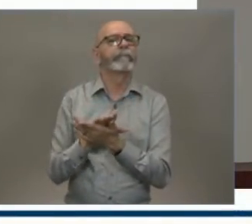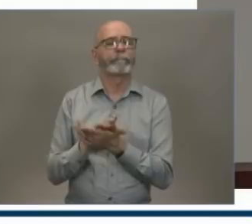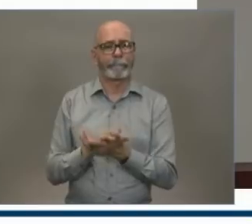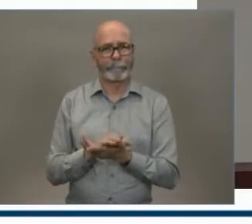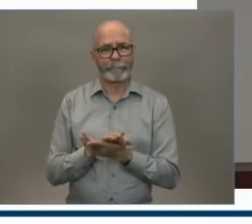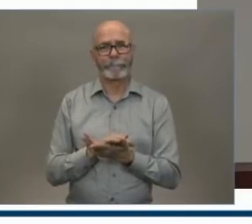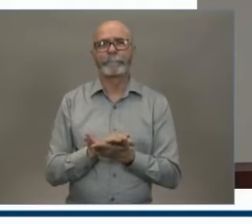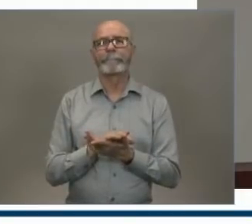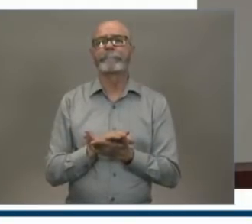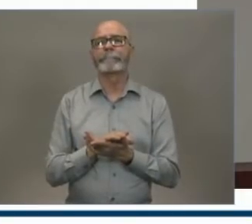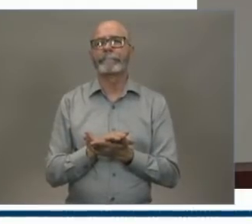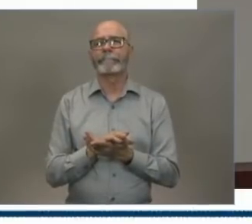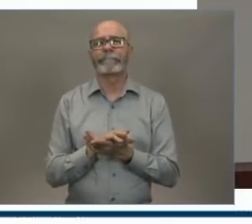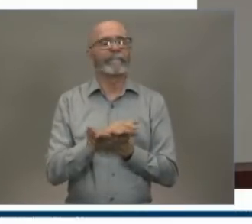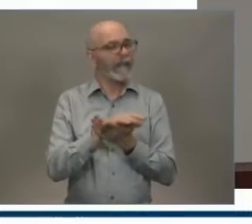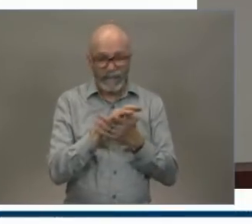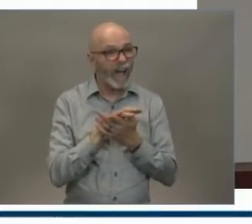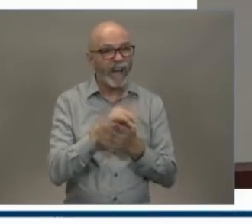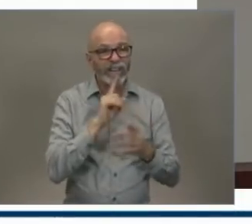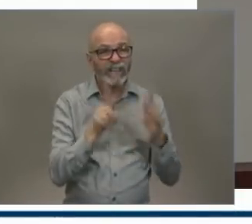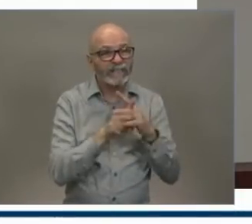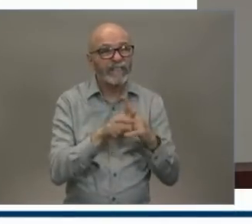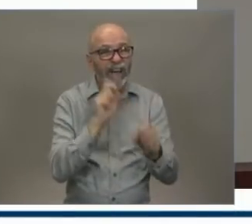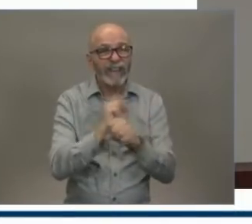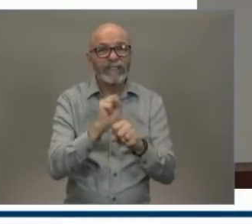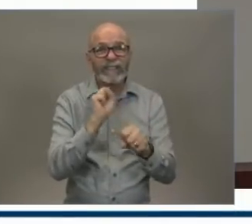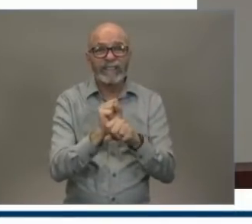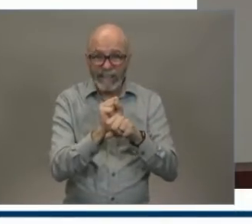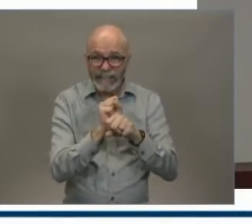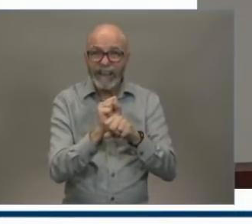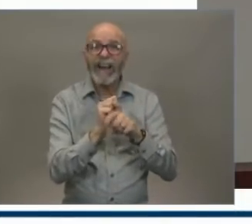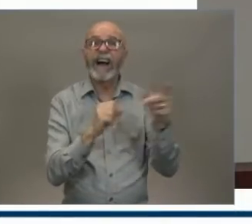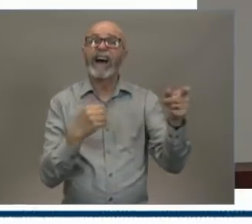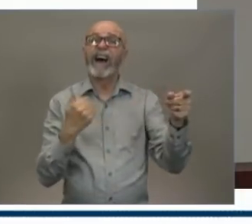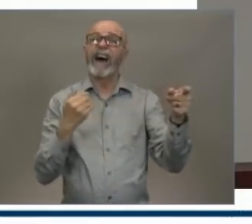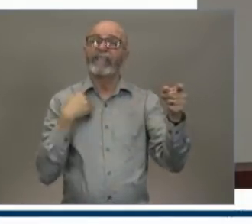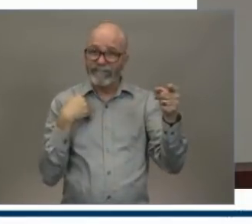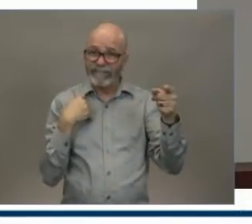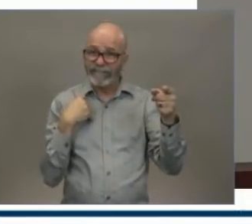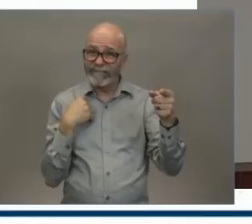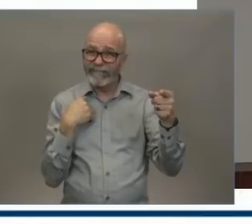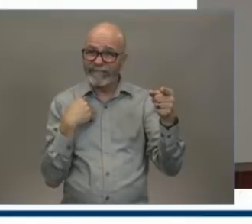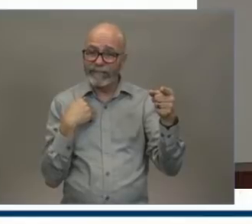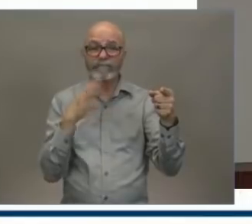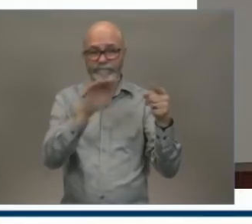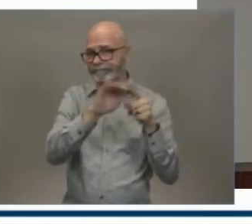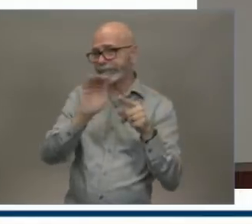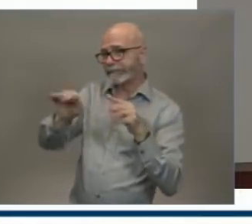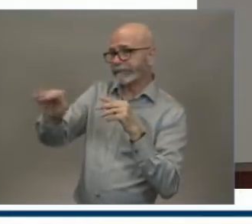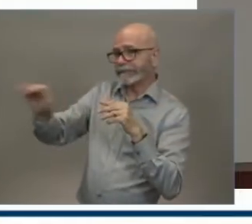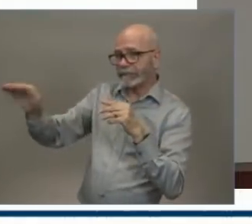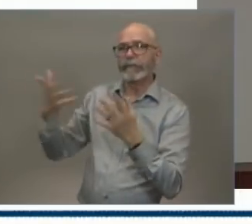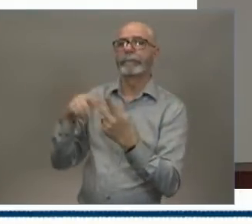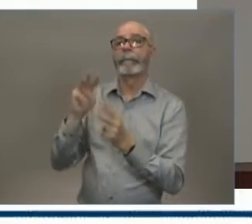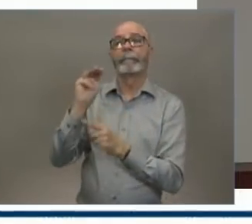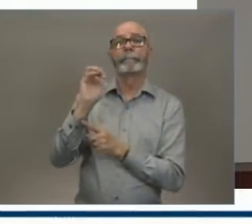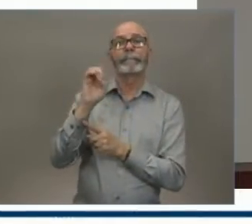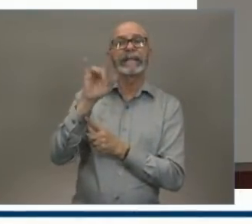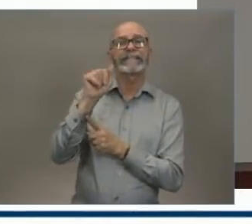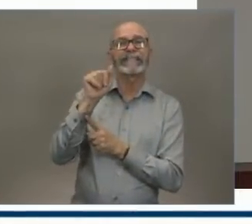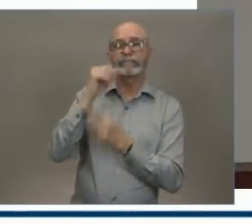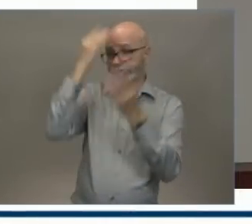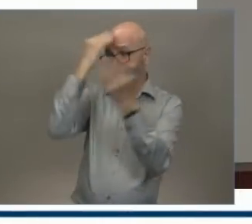reporting, and even though we included it in the media release, it will appear on our data website and